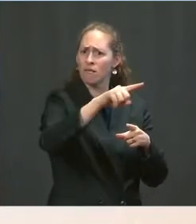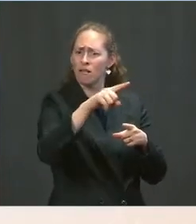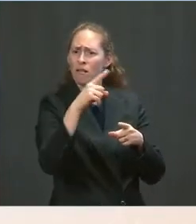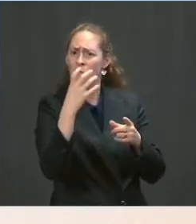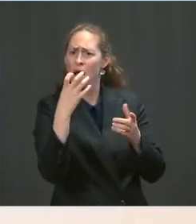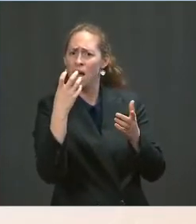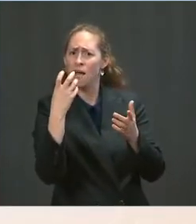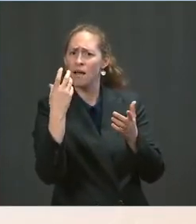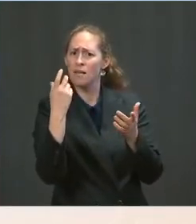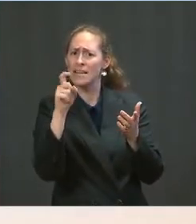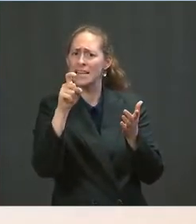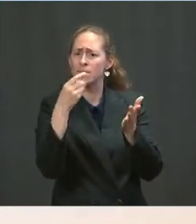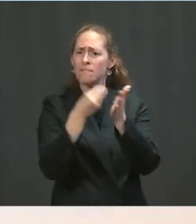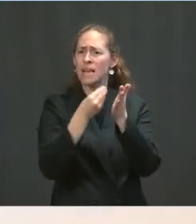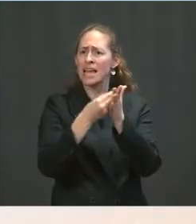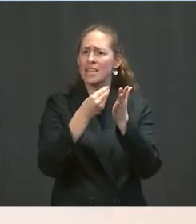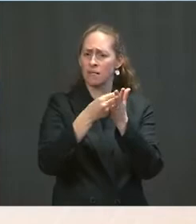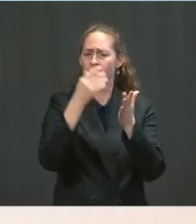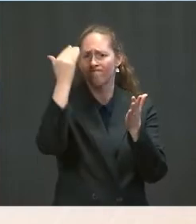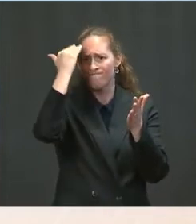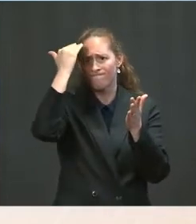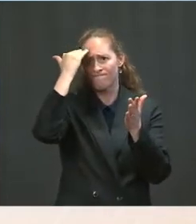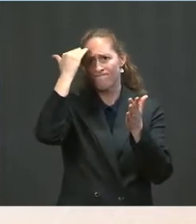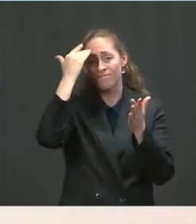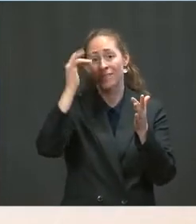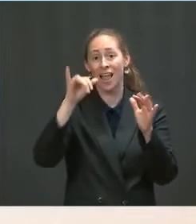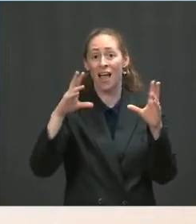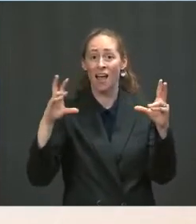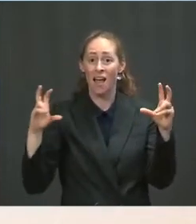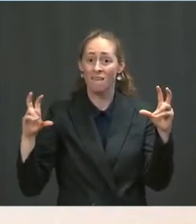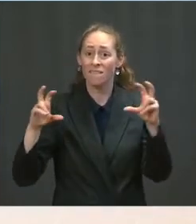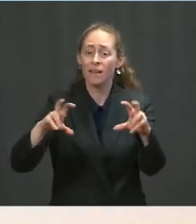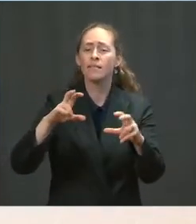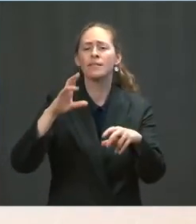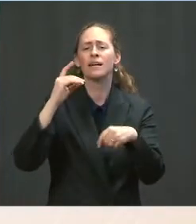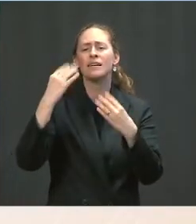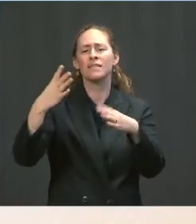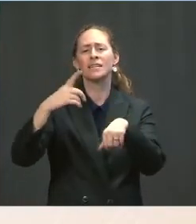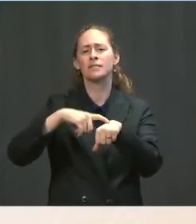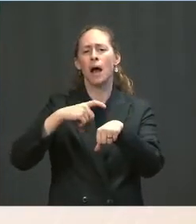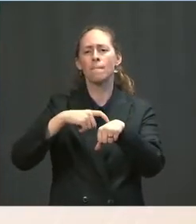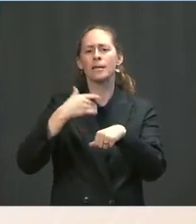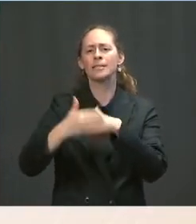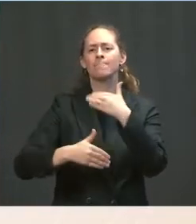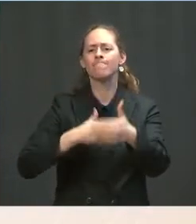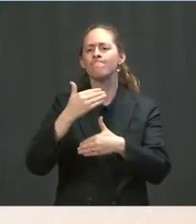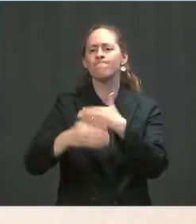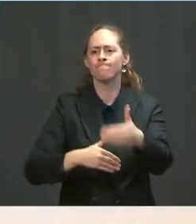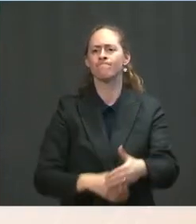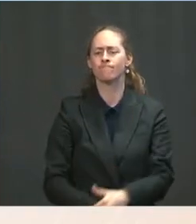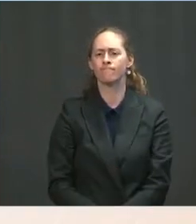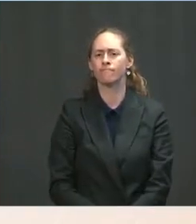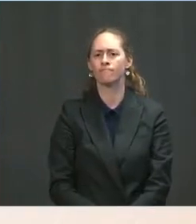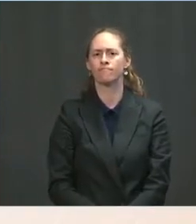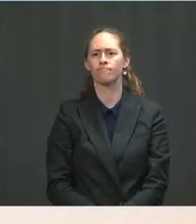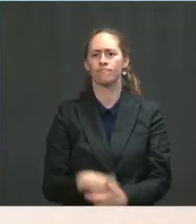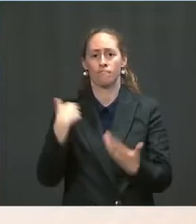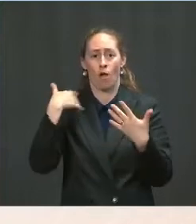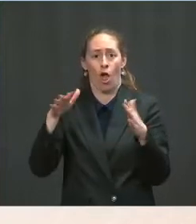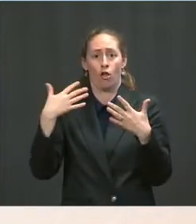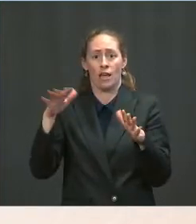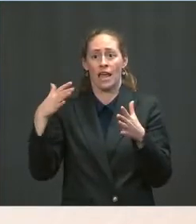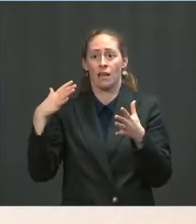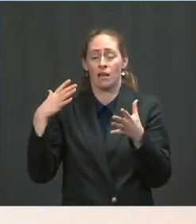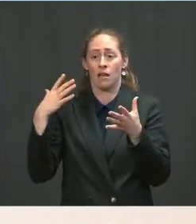to some time from, it's already out in the states, some time getting to where the folks who really need it, the renters